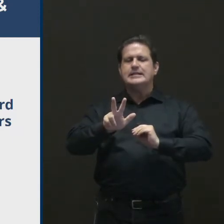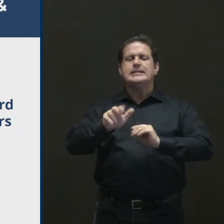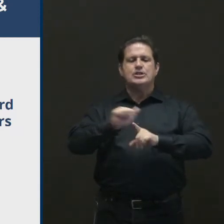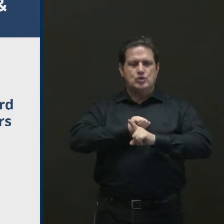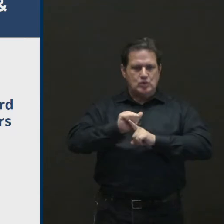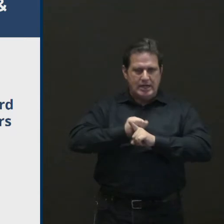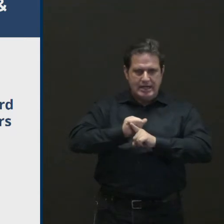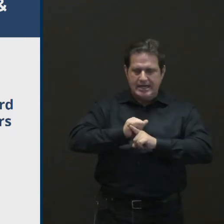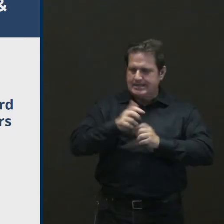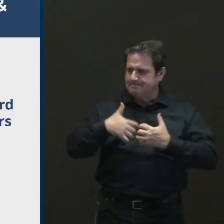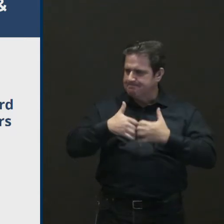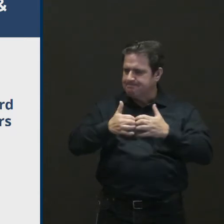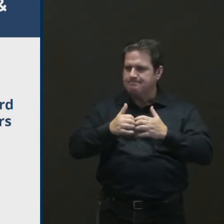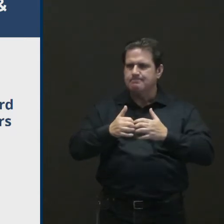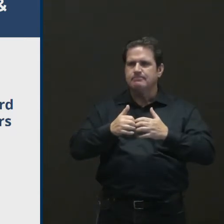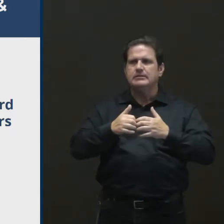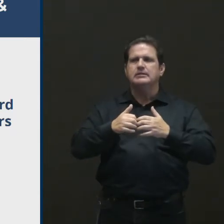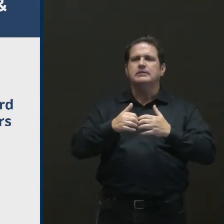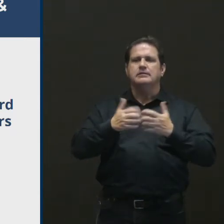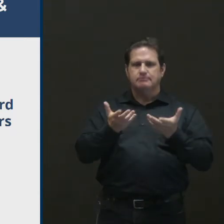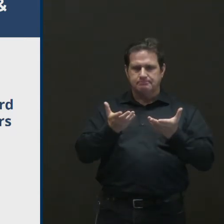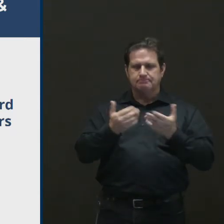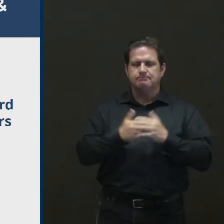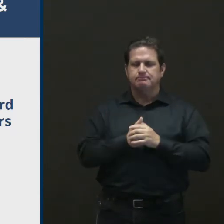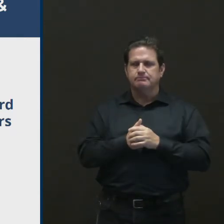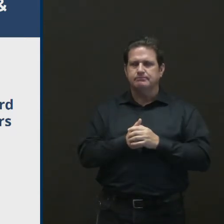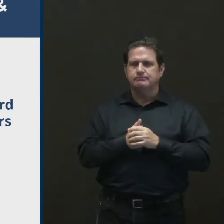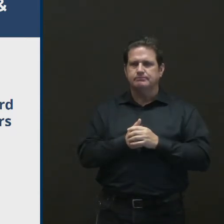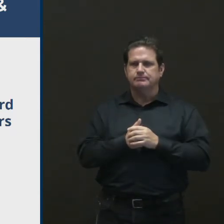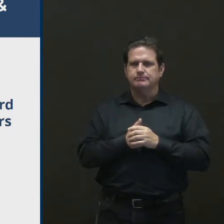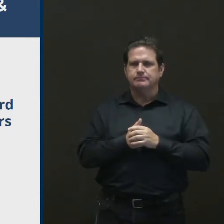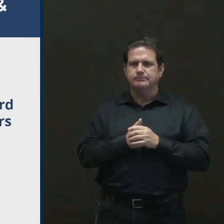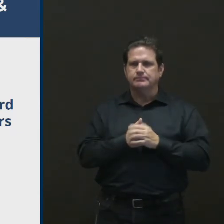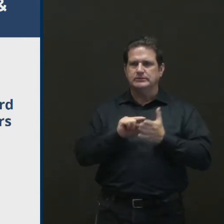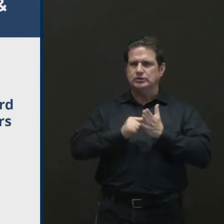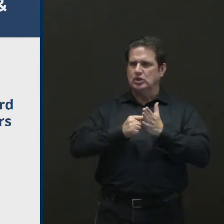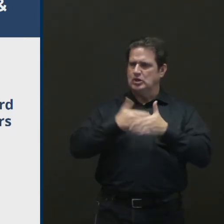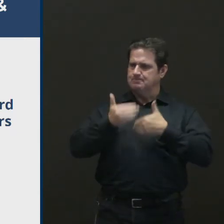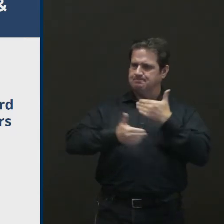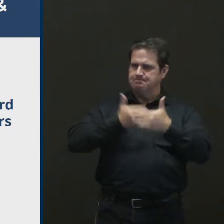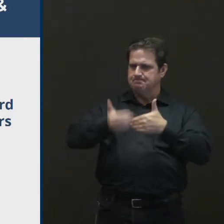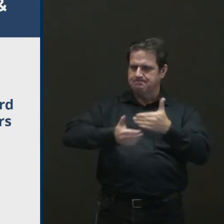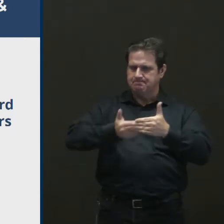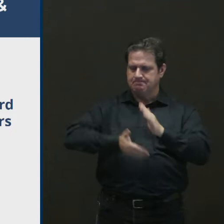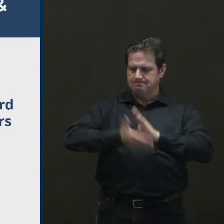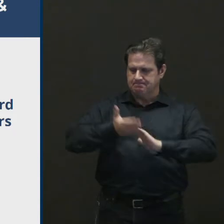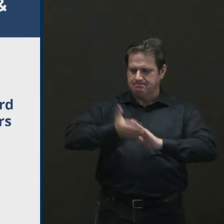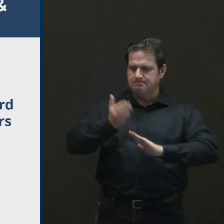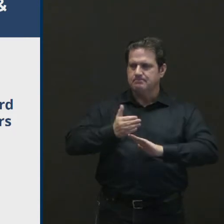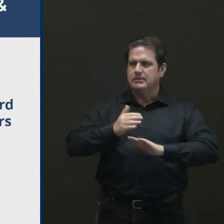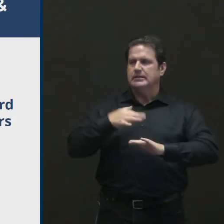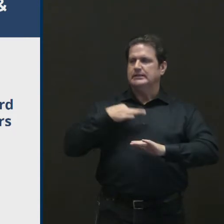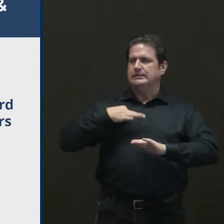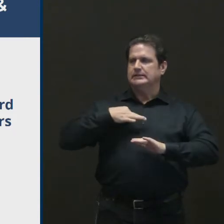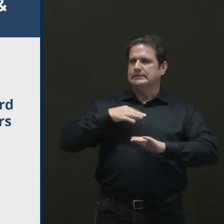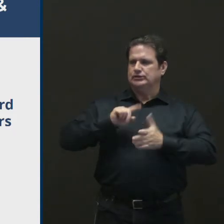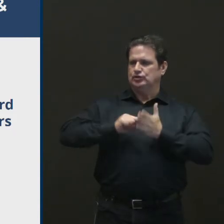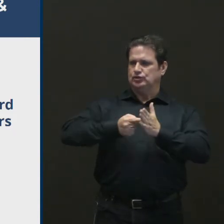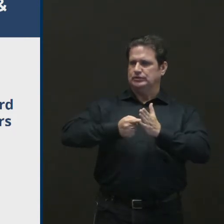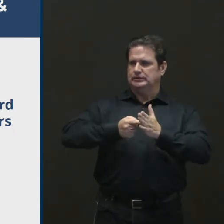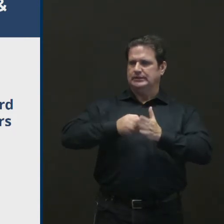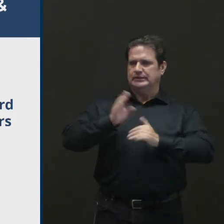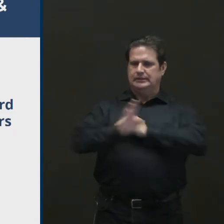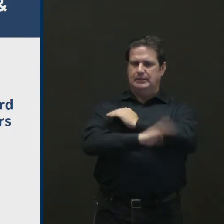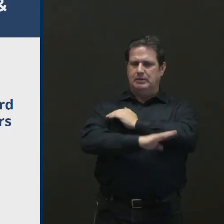and redevelopment initiative that we've actually started rolling out, and application deadline for that is